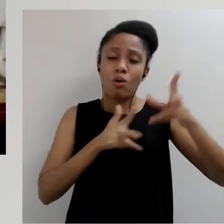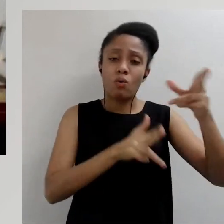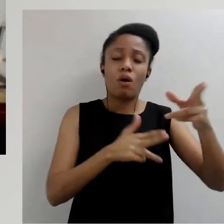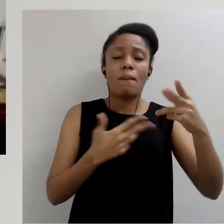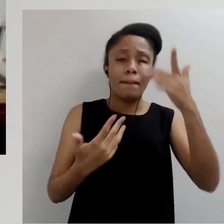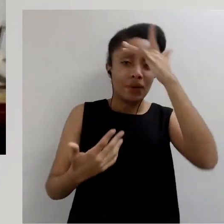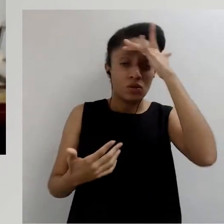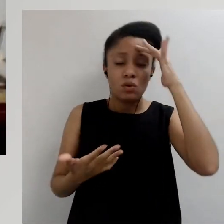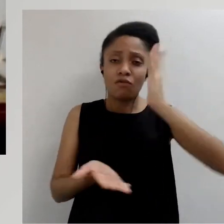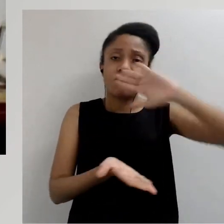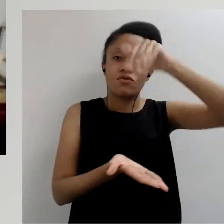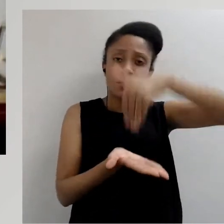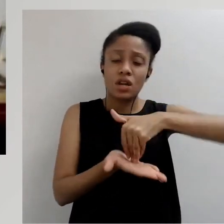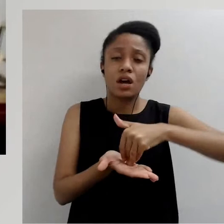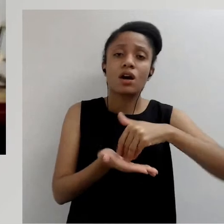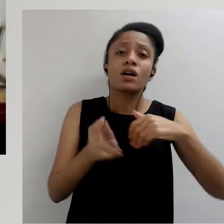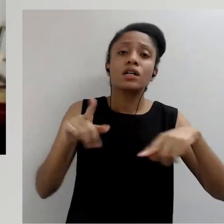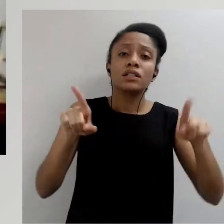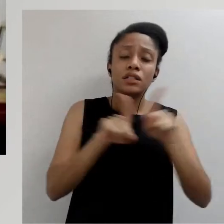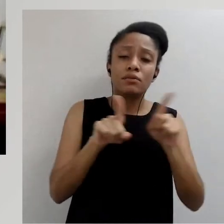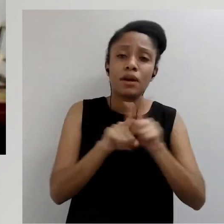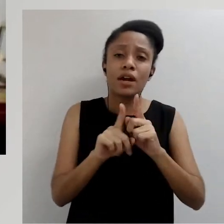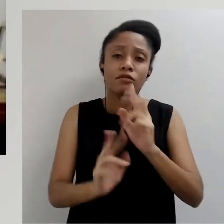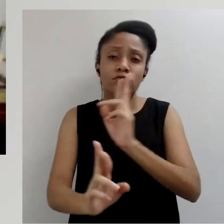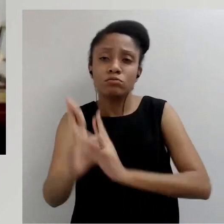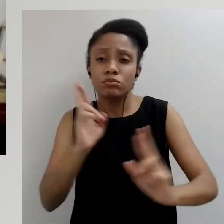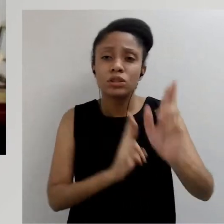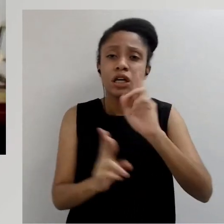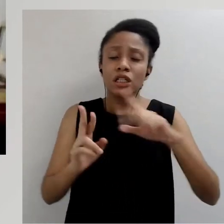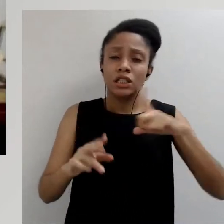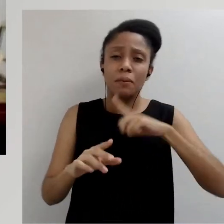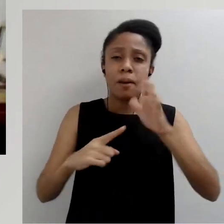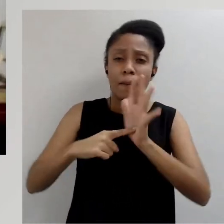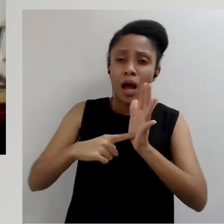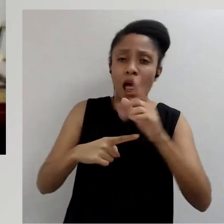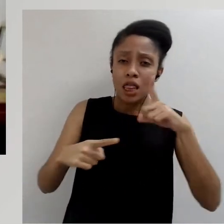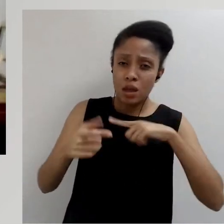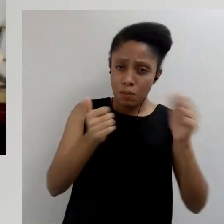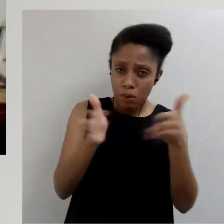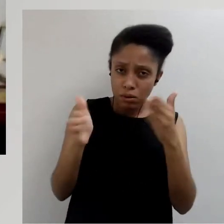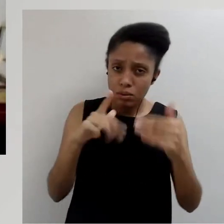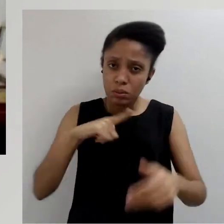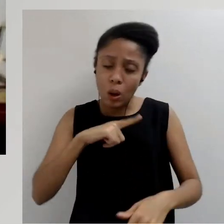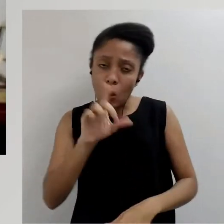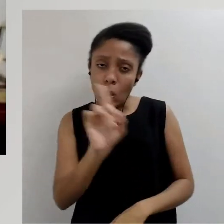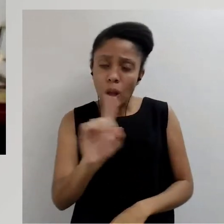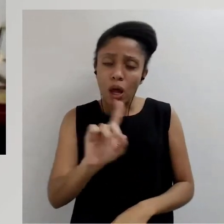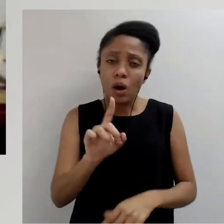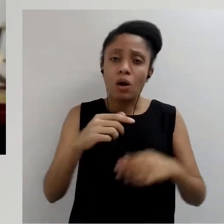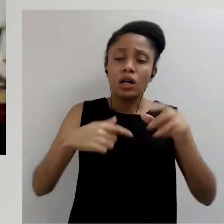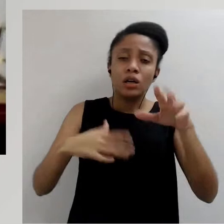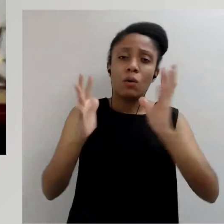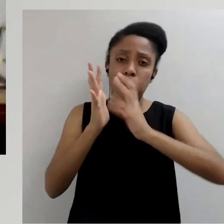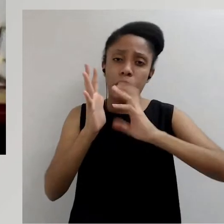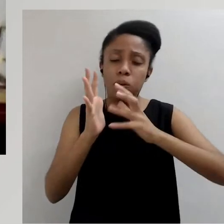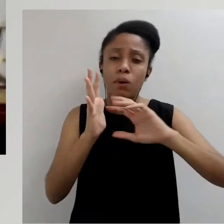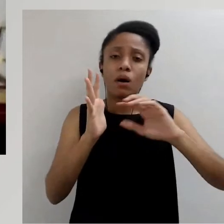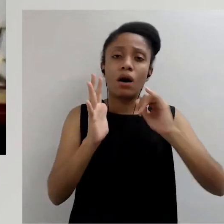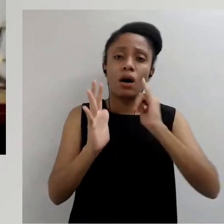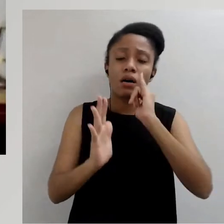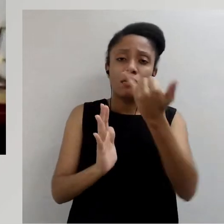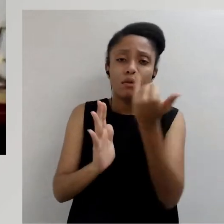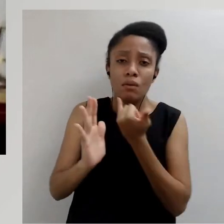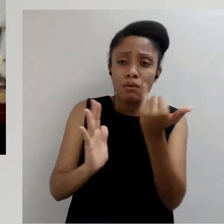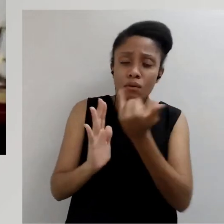colleagues mentioned. In the end, having the report, and you know if the machine is producing well based